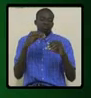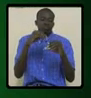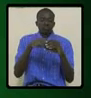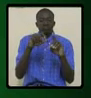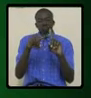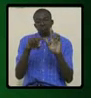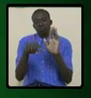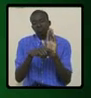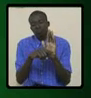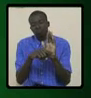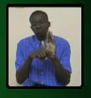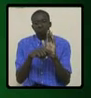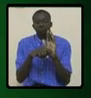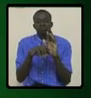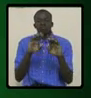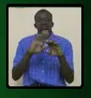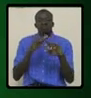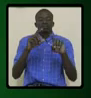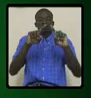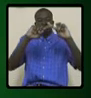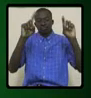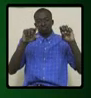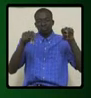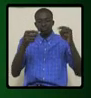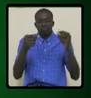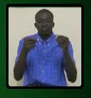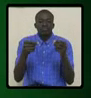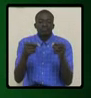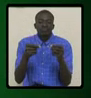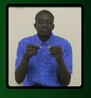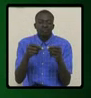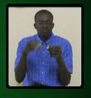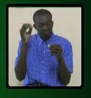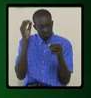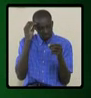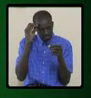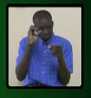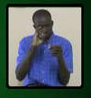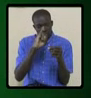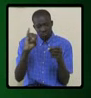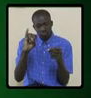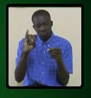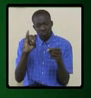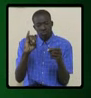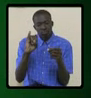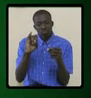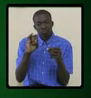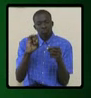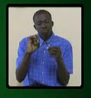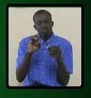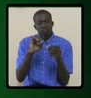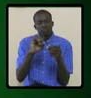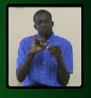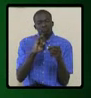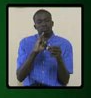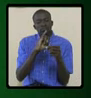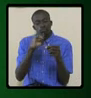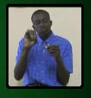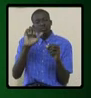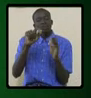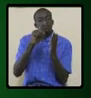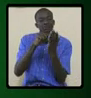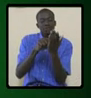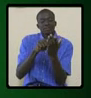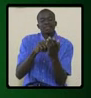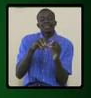of charge through a conductor, it is known as current. The strength of the current can be calculated as